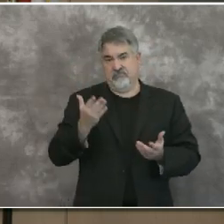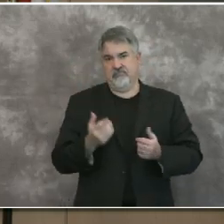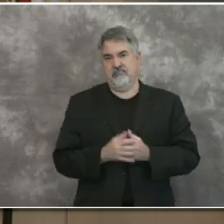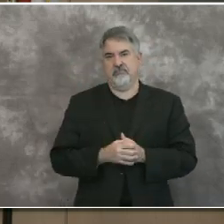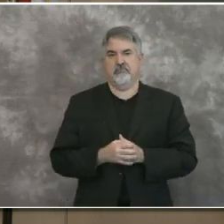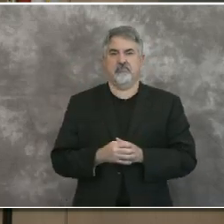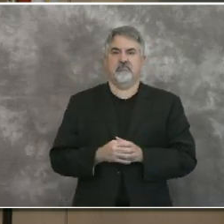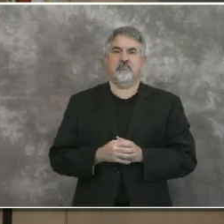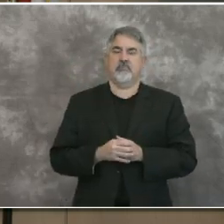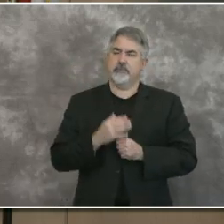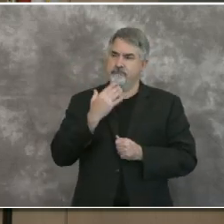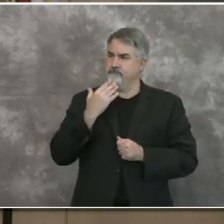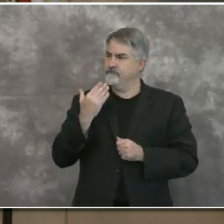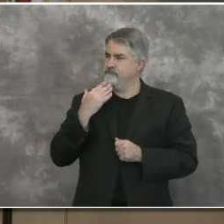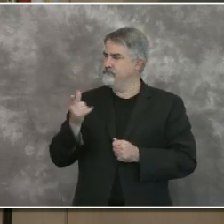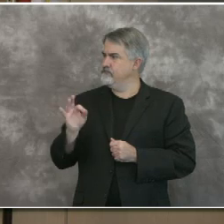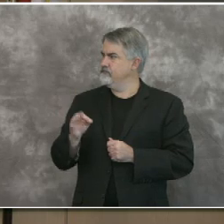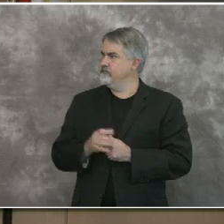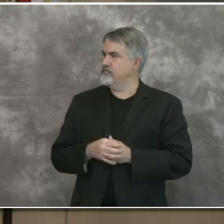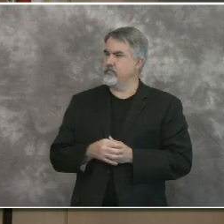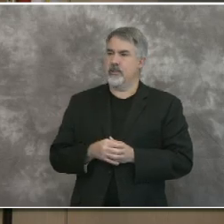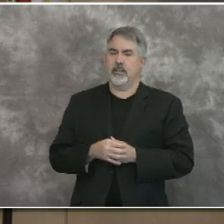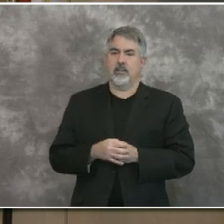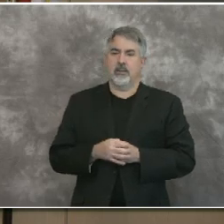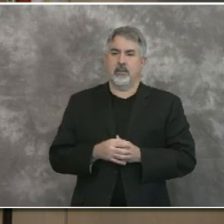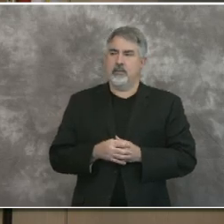you. Next question.